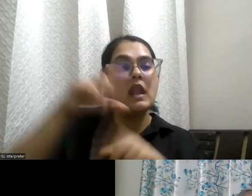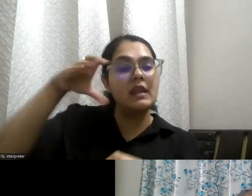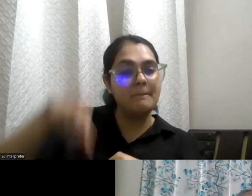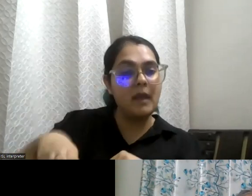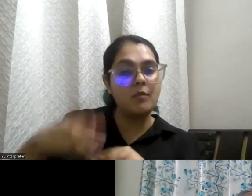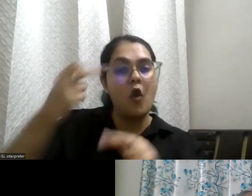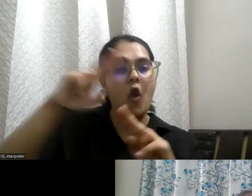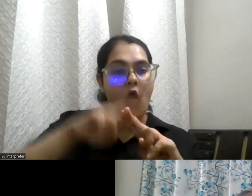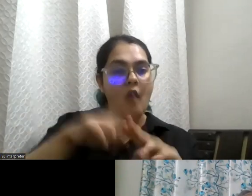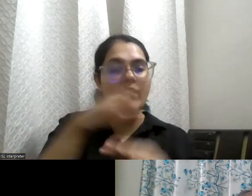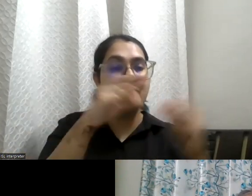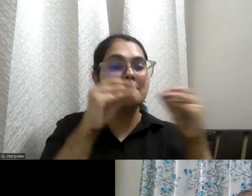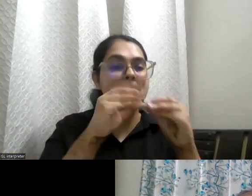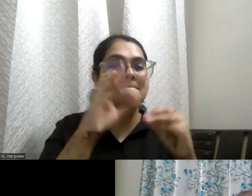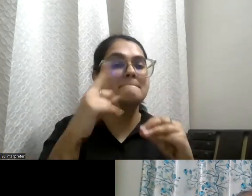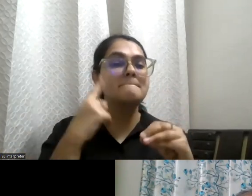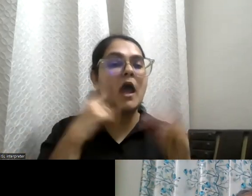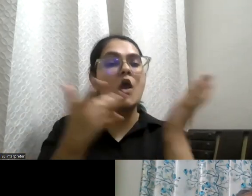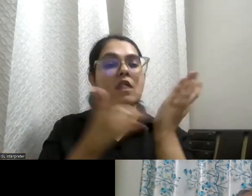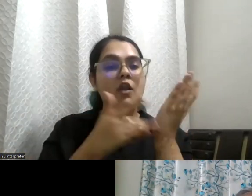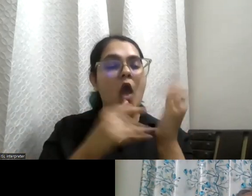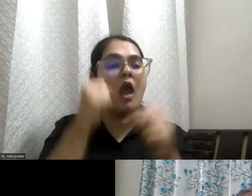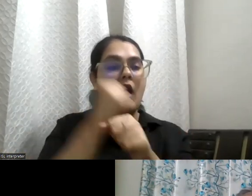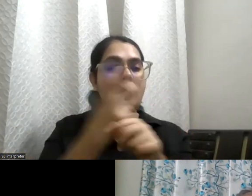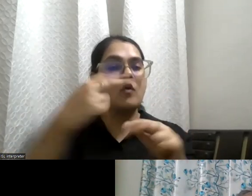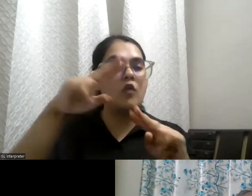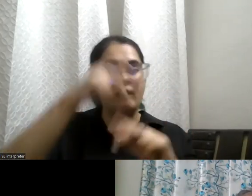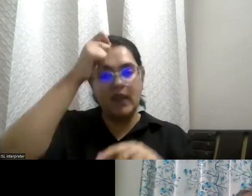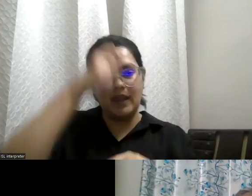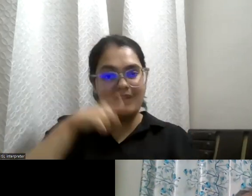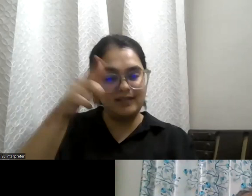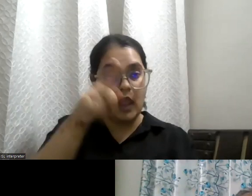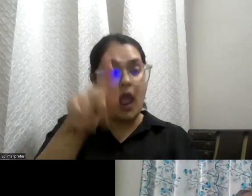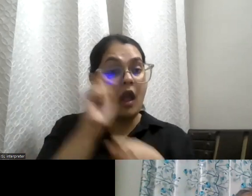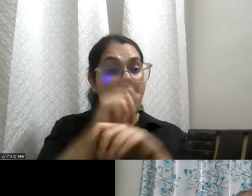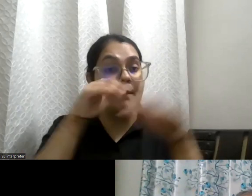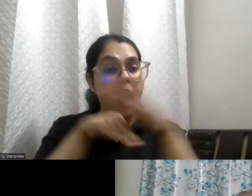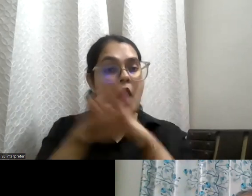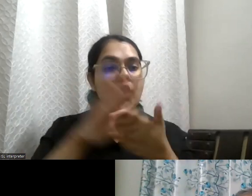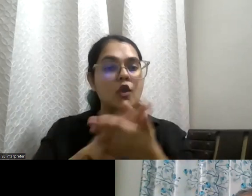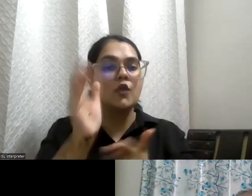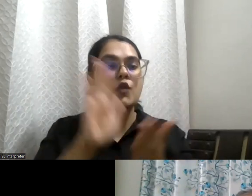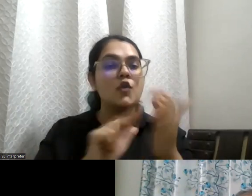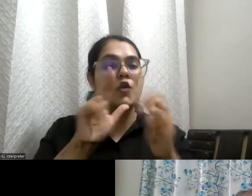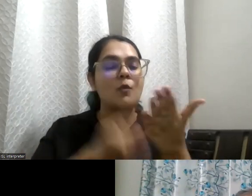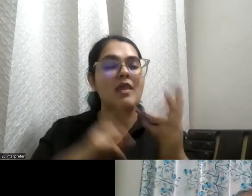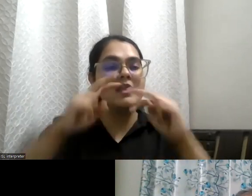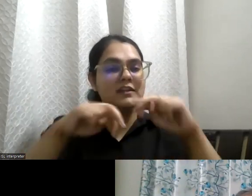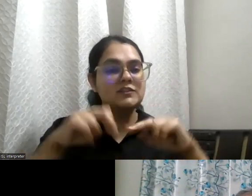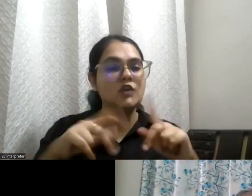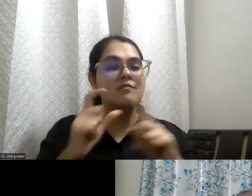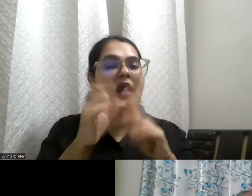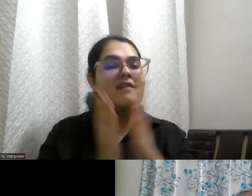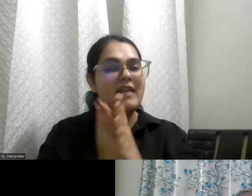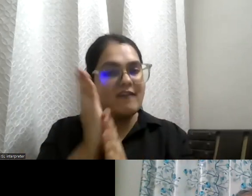of Biotechnology, Government of India. He is looking after the human resource development,